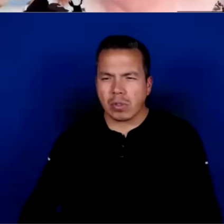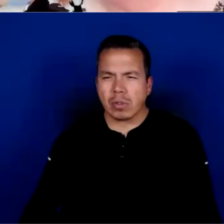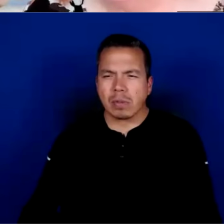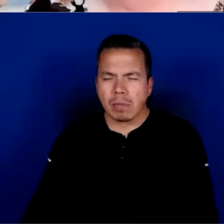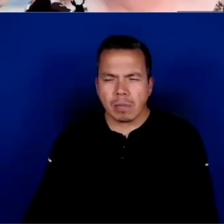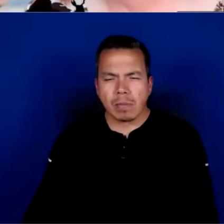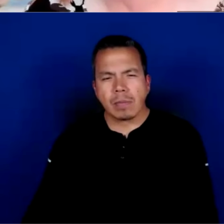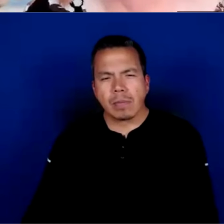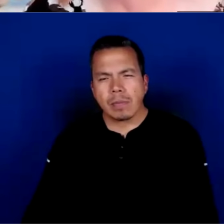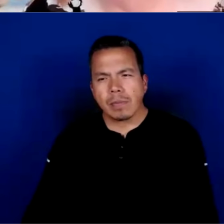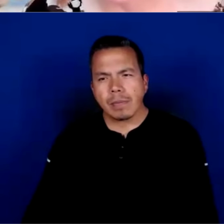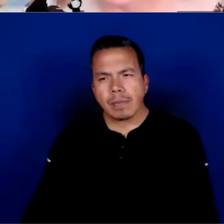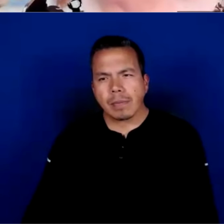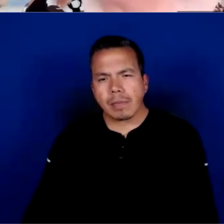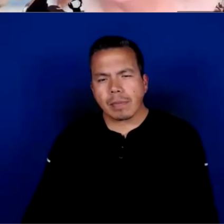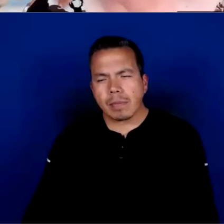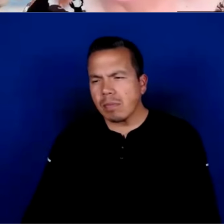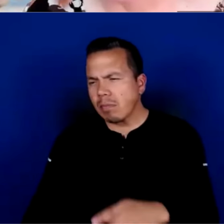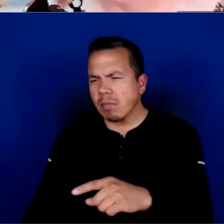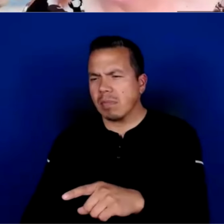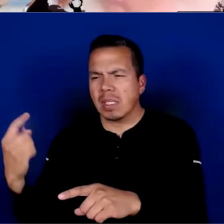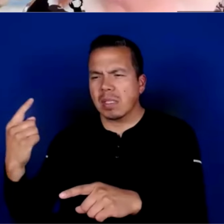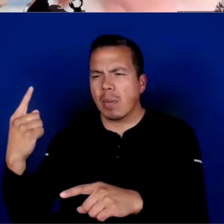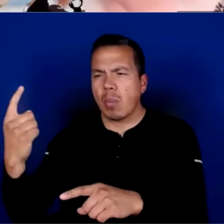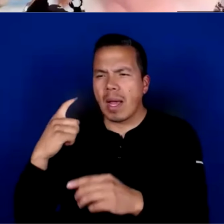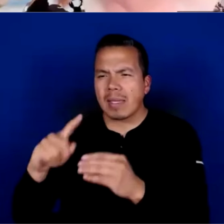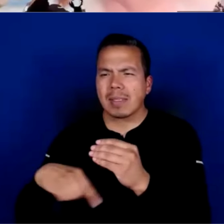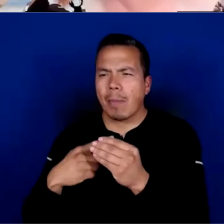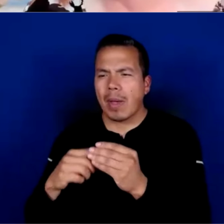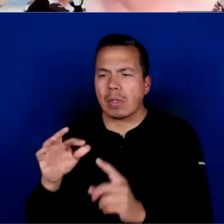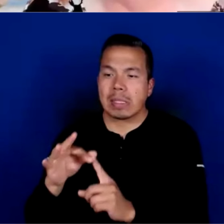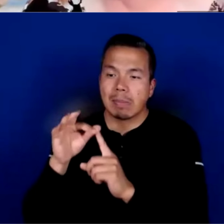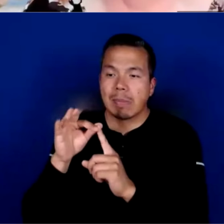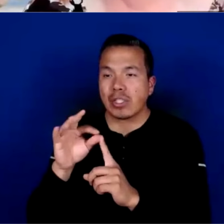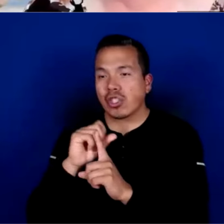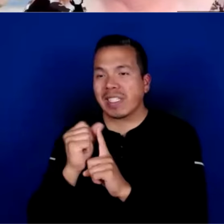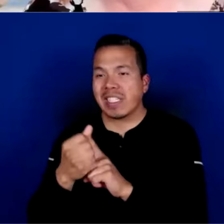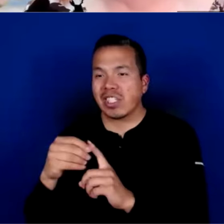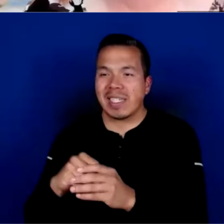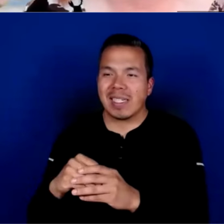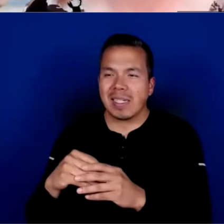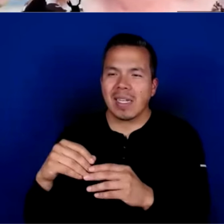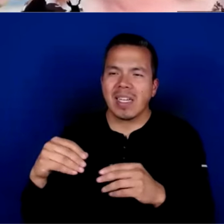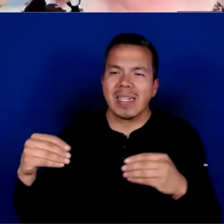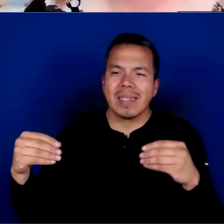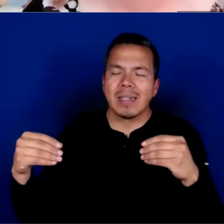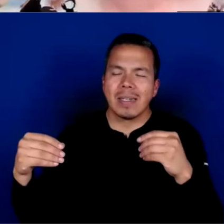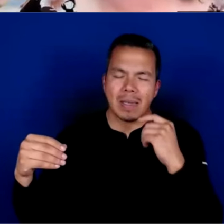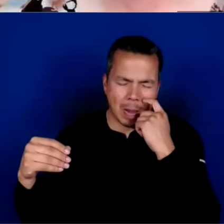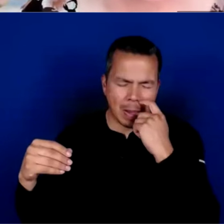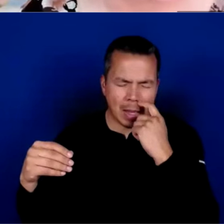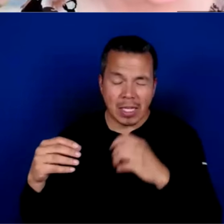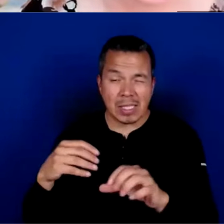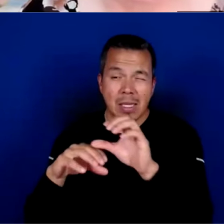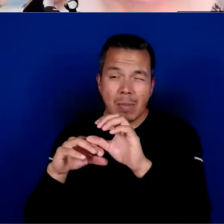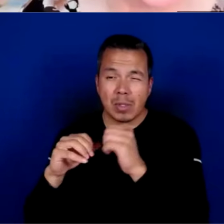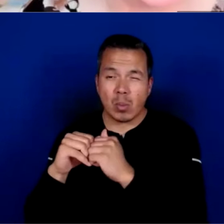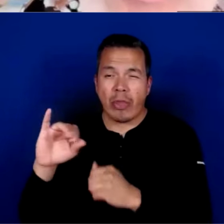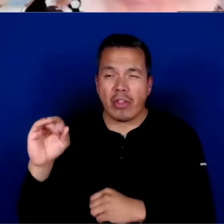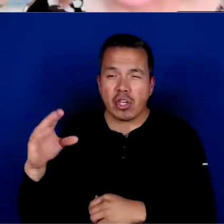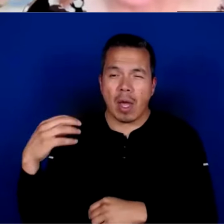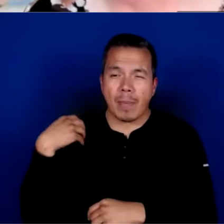So the one thing I'm going to address is somebody's asking about special conditions and subsidies such as job coaching. You don't get to deduct